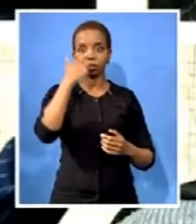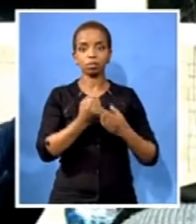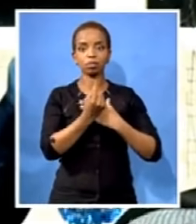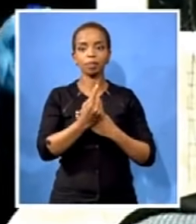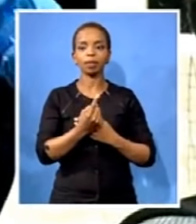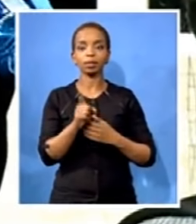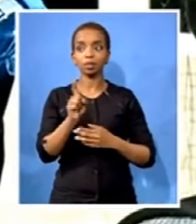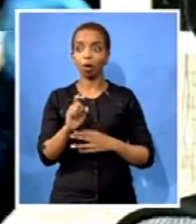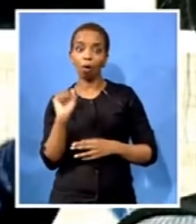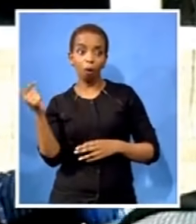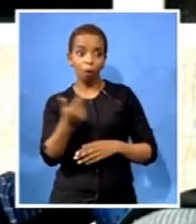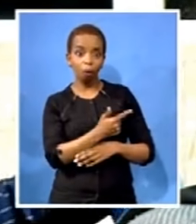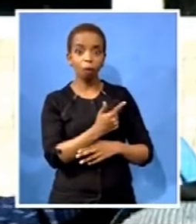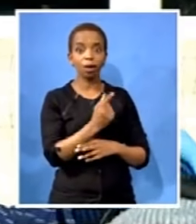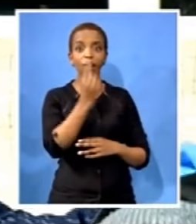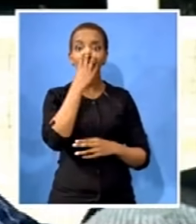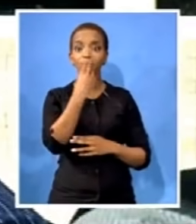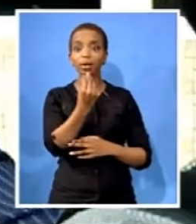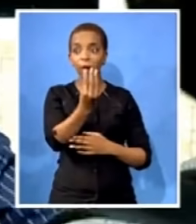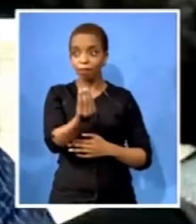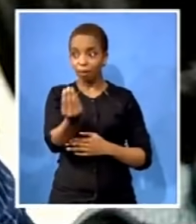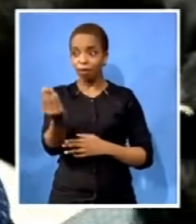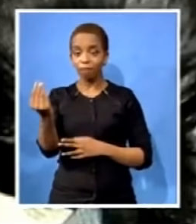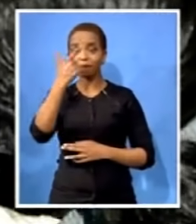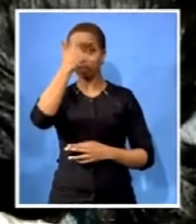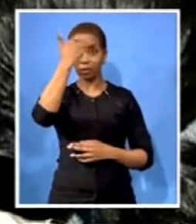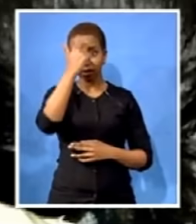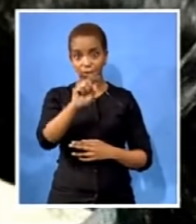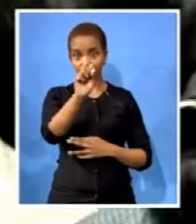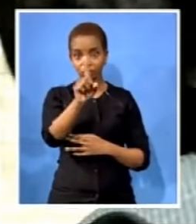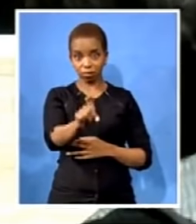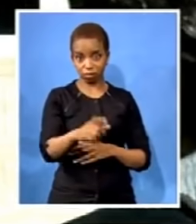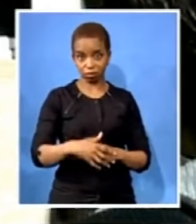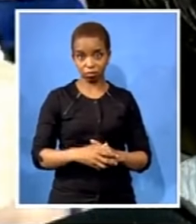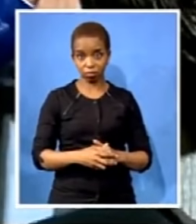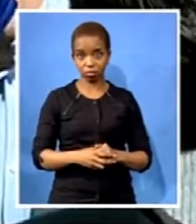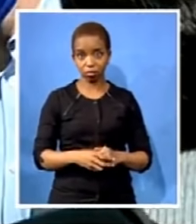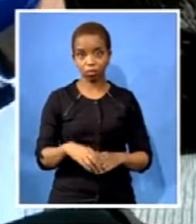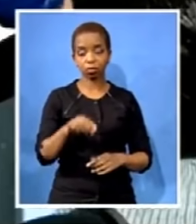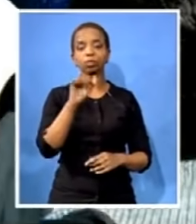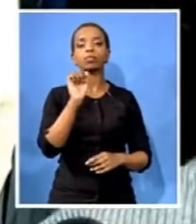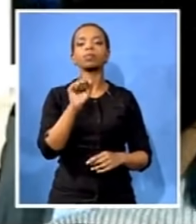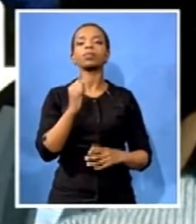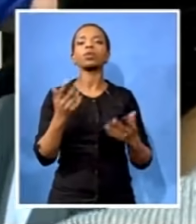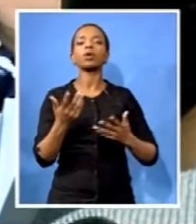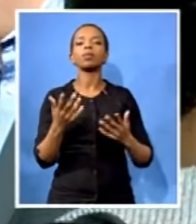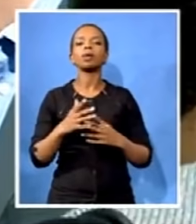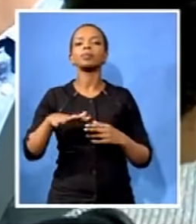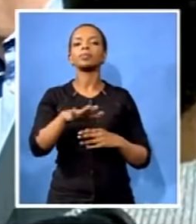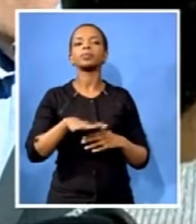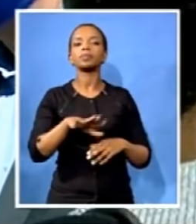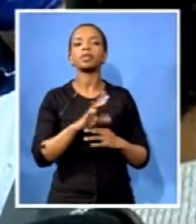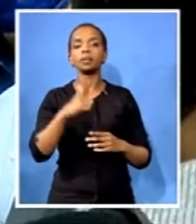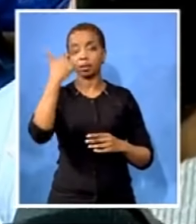The scanners, is it only for Gautrain for now? Come close. Don't be that far. Or is it just for, you